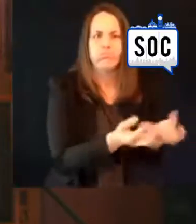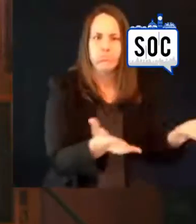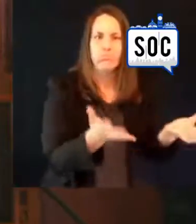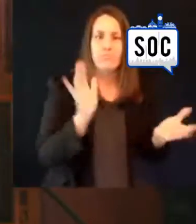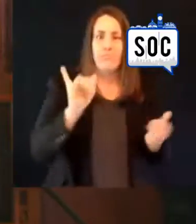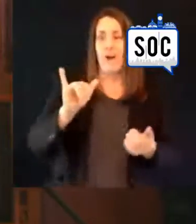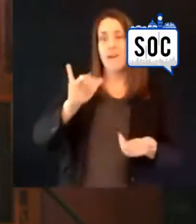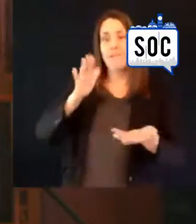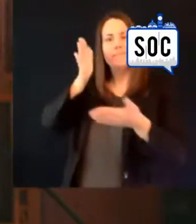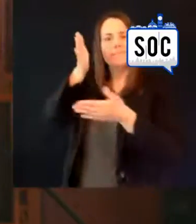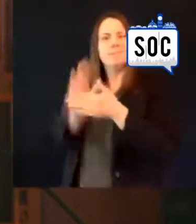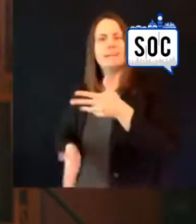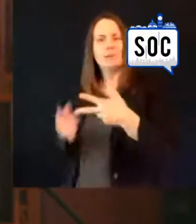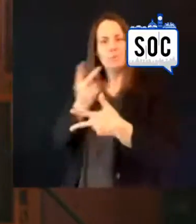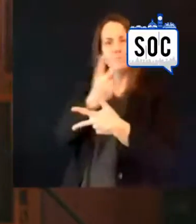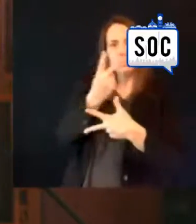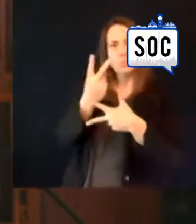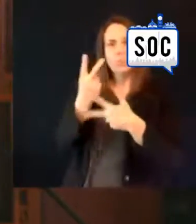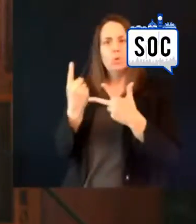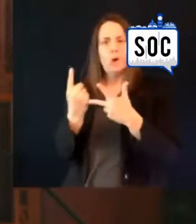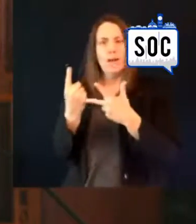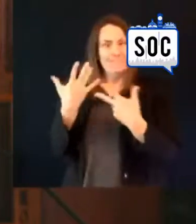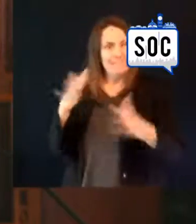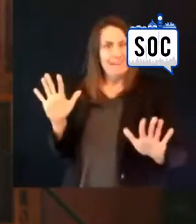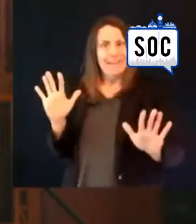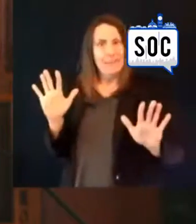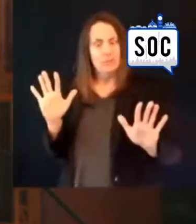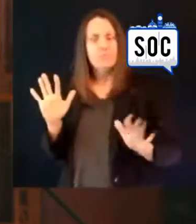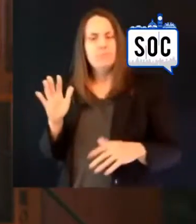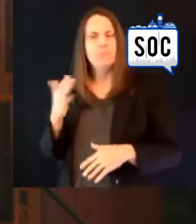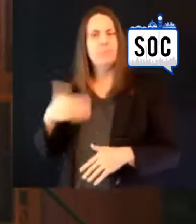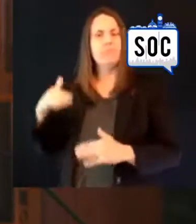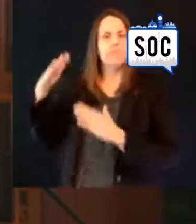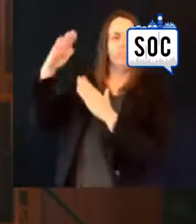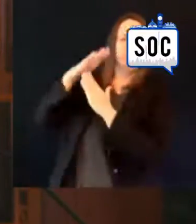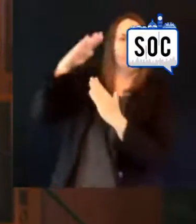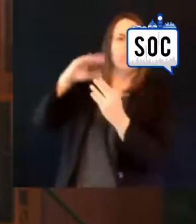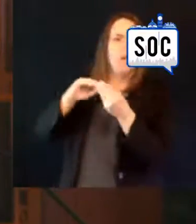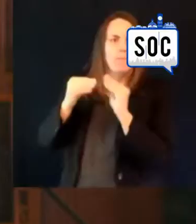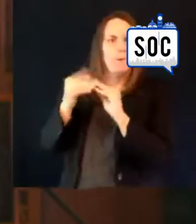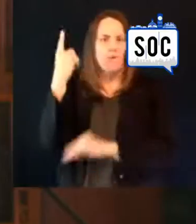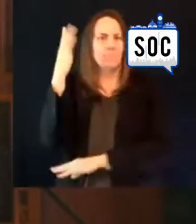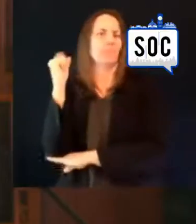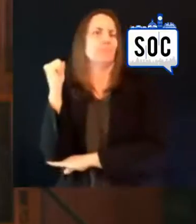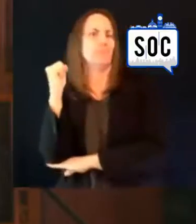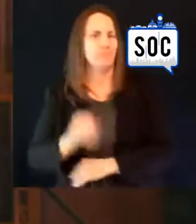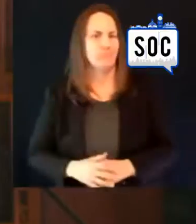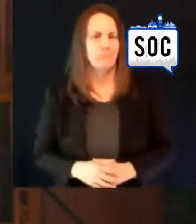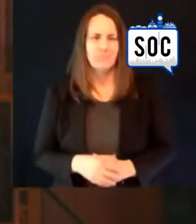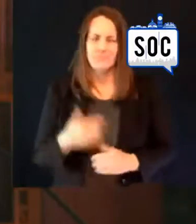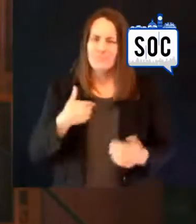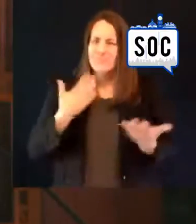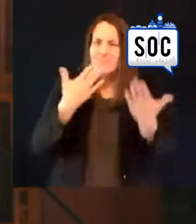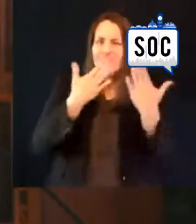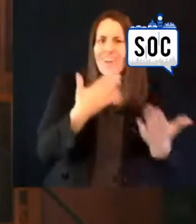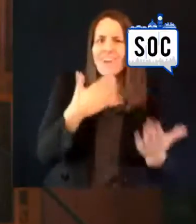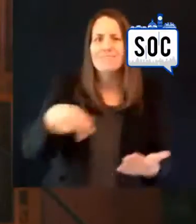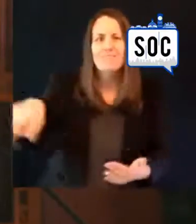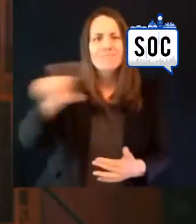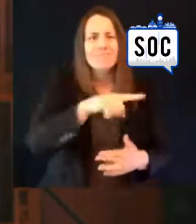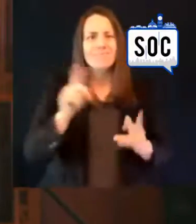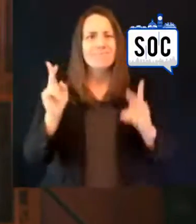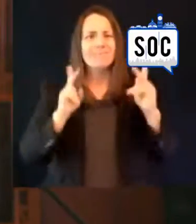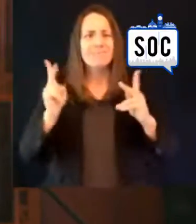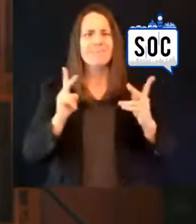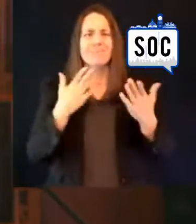protection. So let's keep that trend going. And just as a reminder, remember to schedule your second dose right after